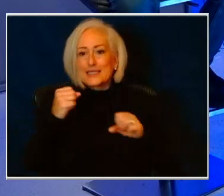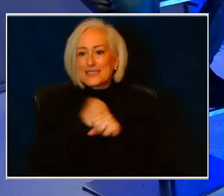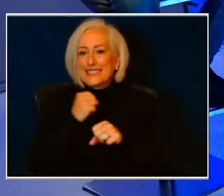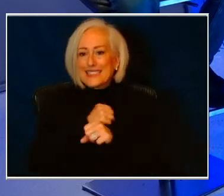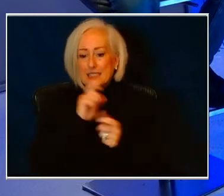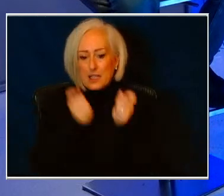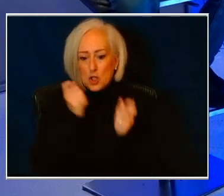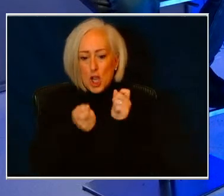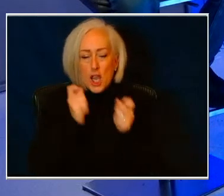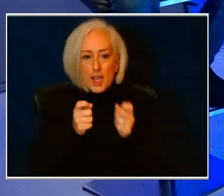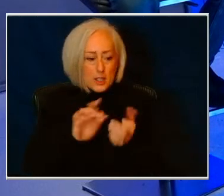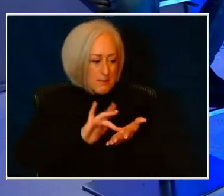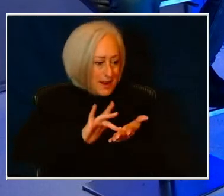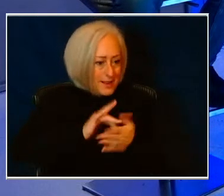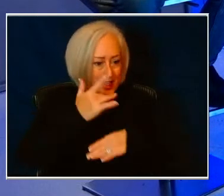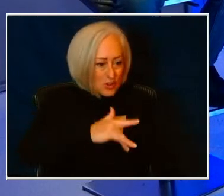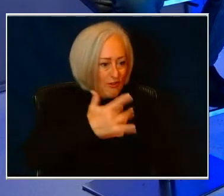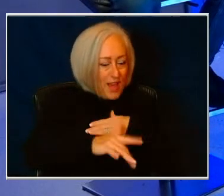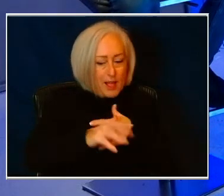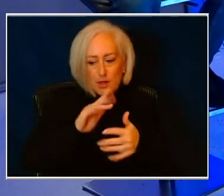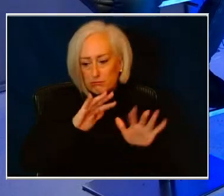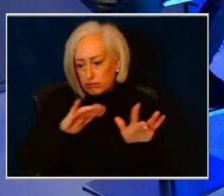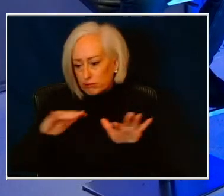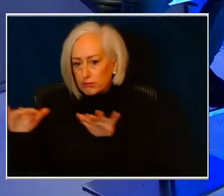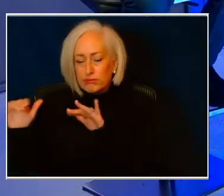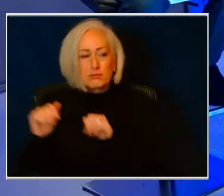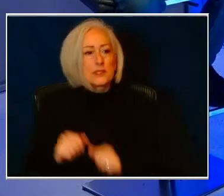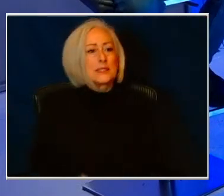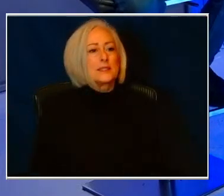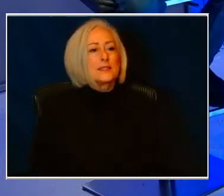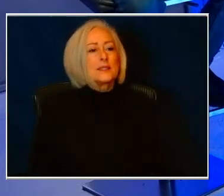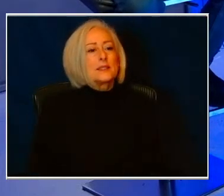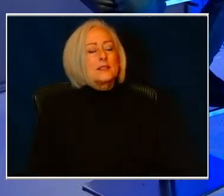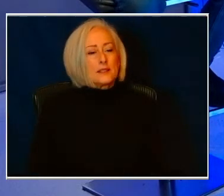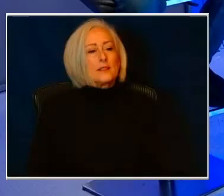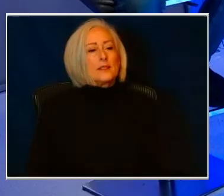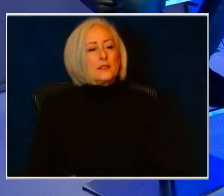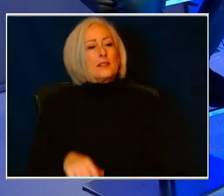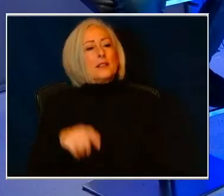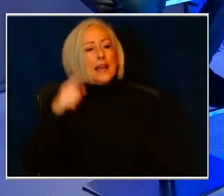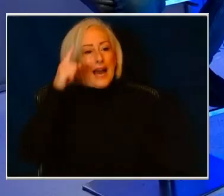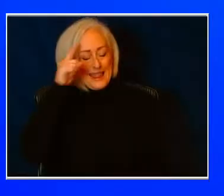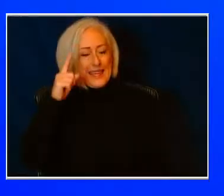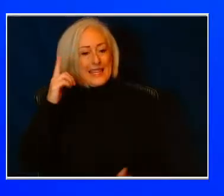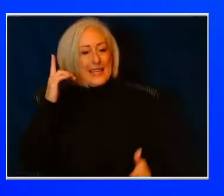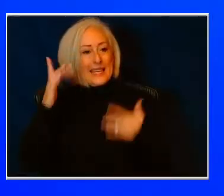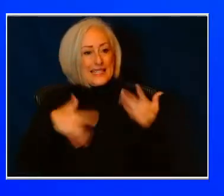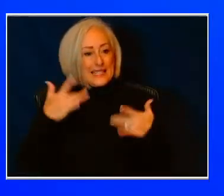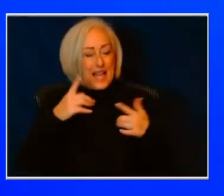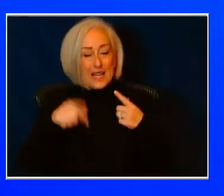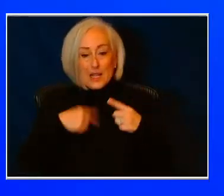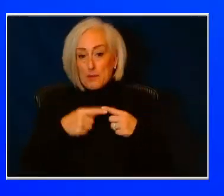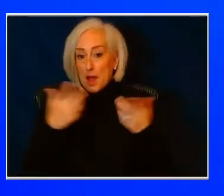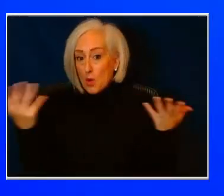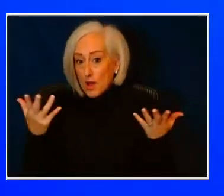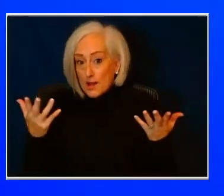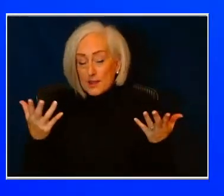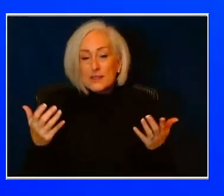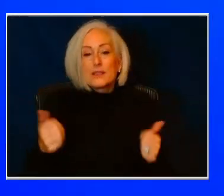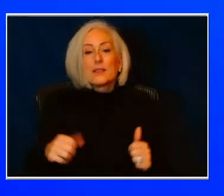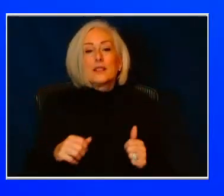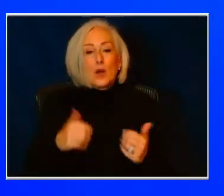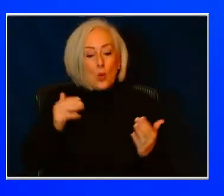medications are becoming available. What are your thoughts, Dr. C? So, I think that what is exciting about it is that we are now